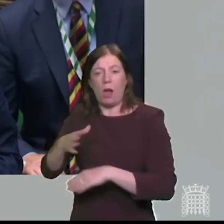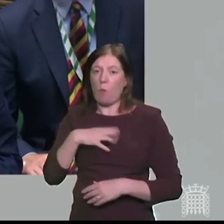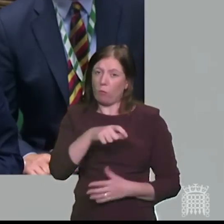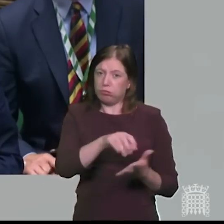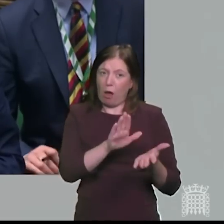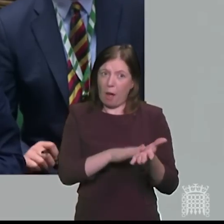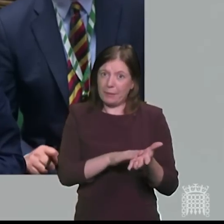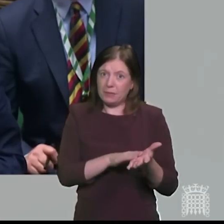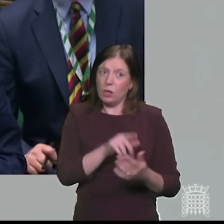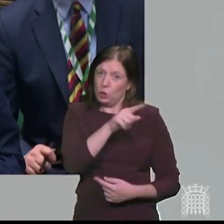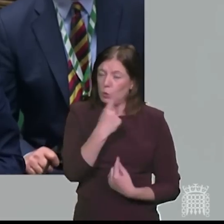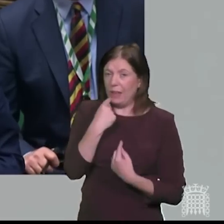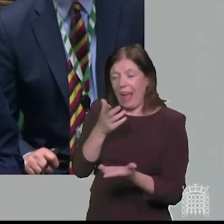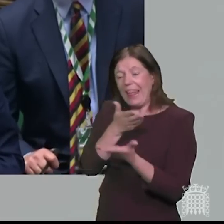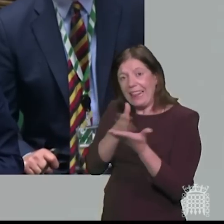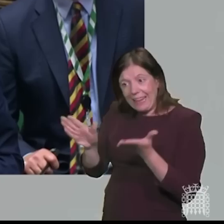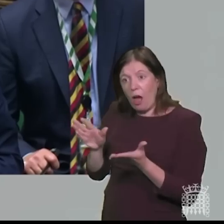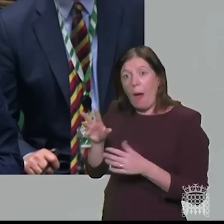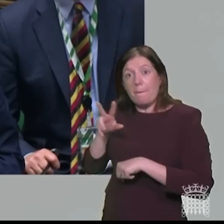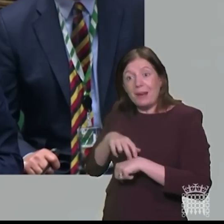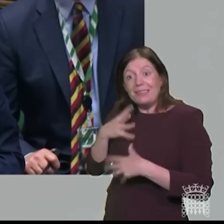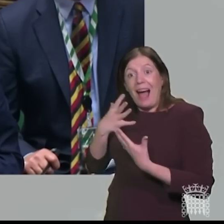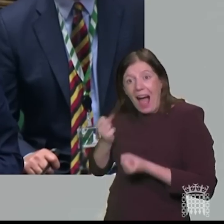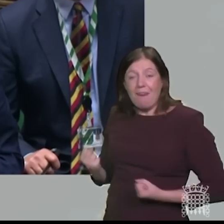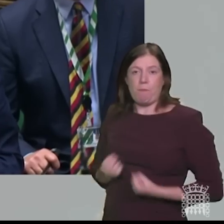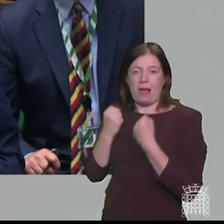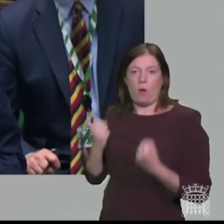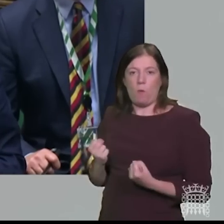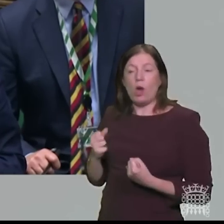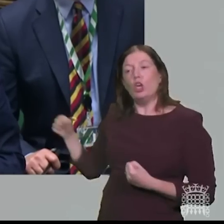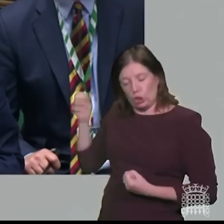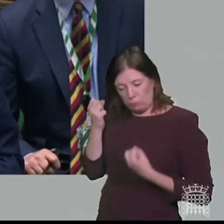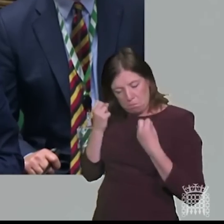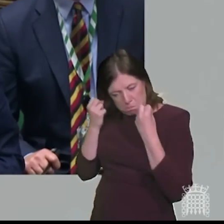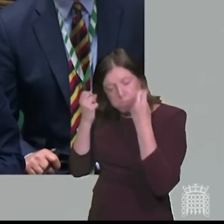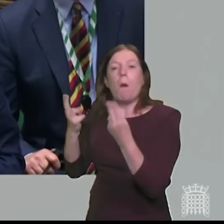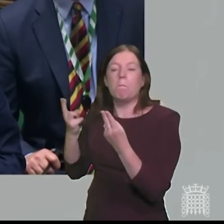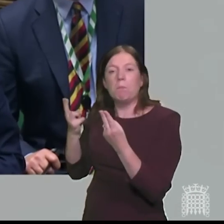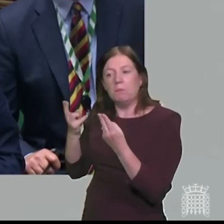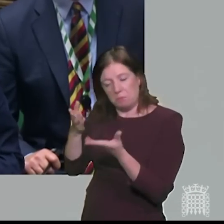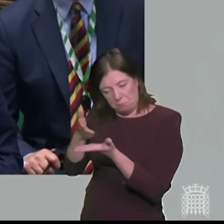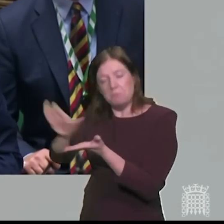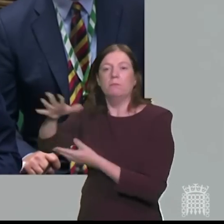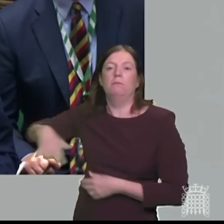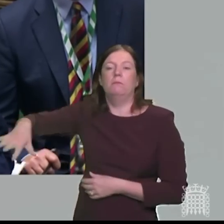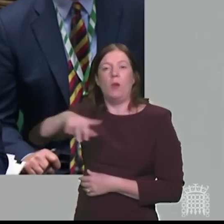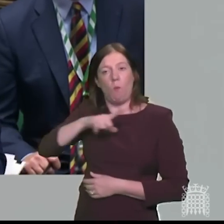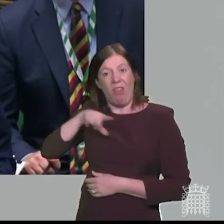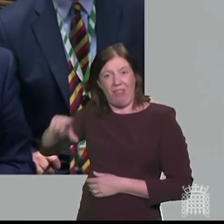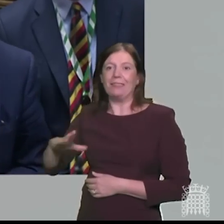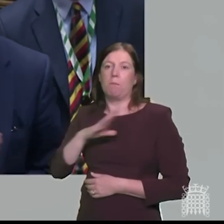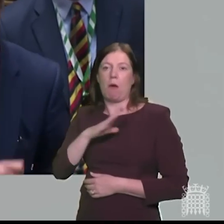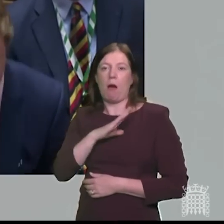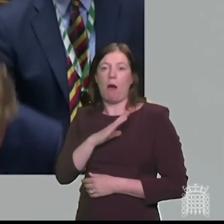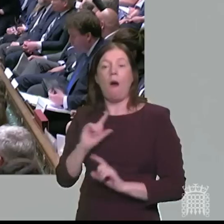that he expects police to use those powers on these encampments that blight public spaces and public parks in